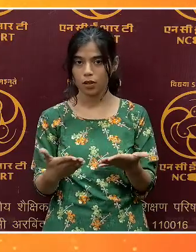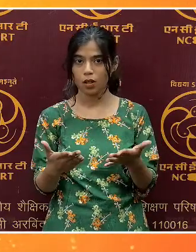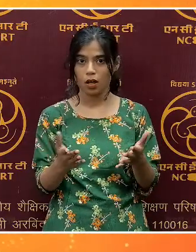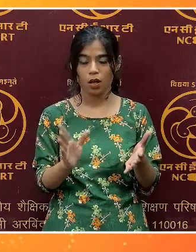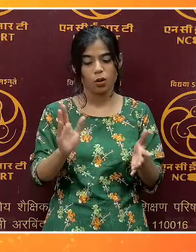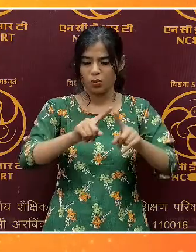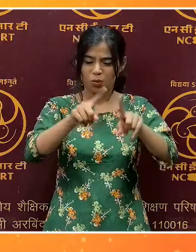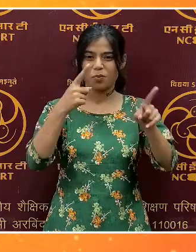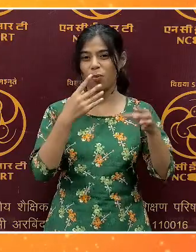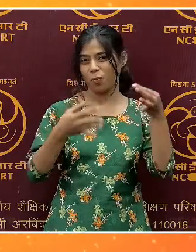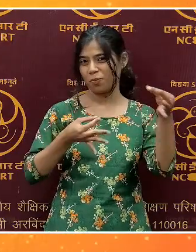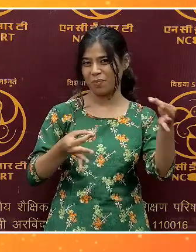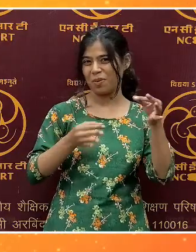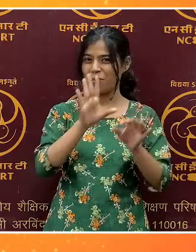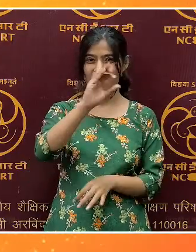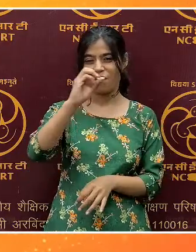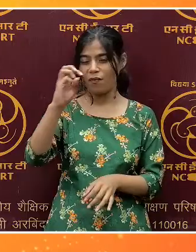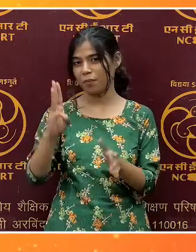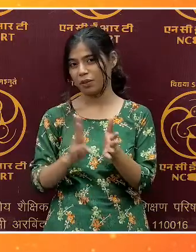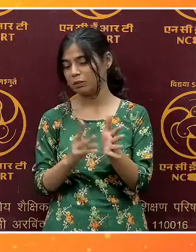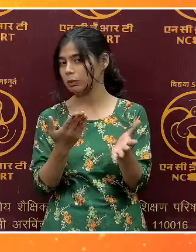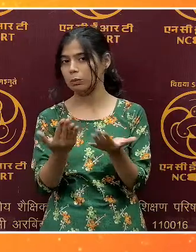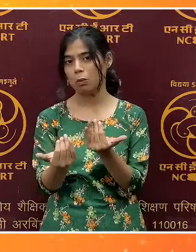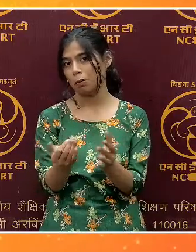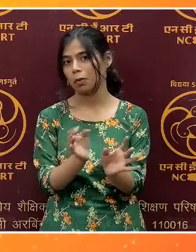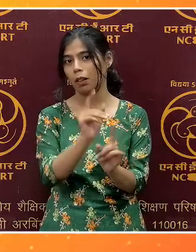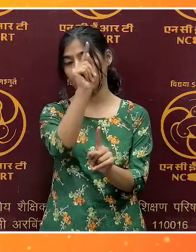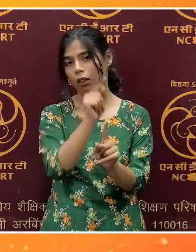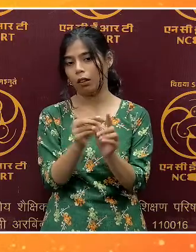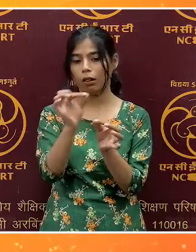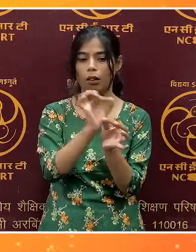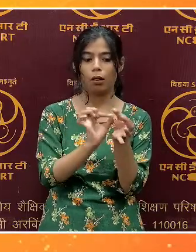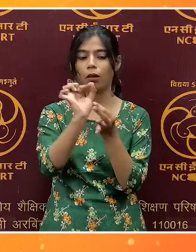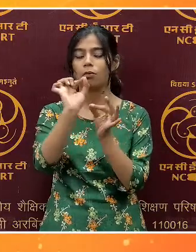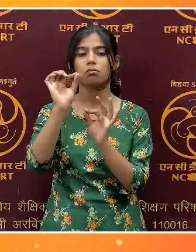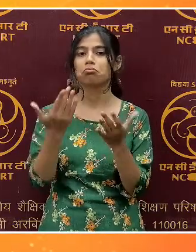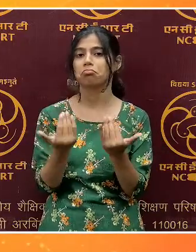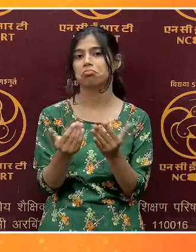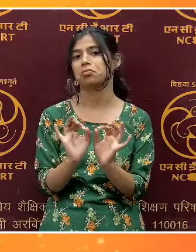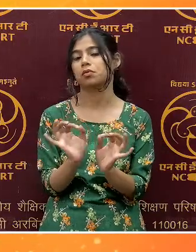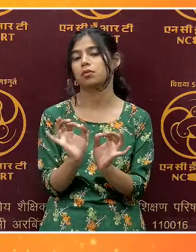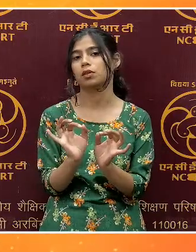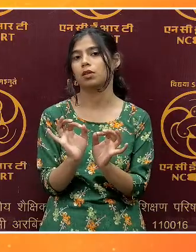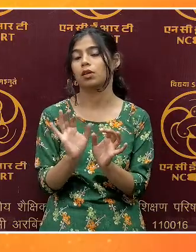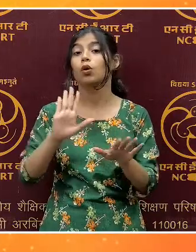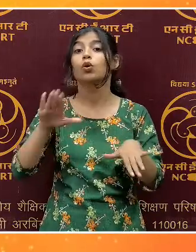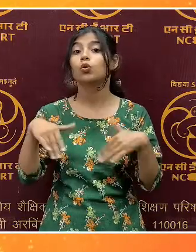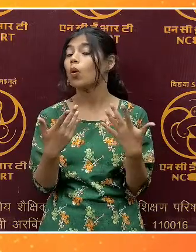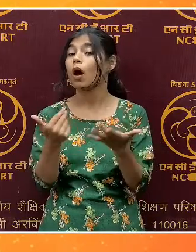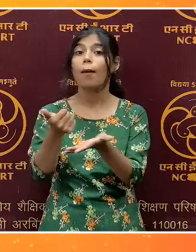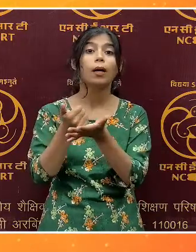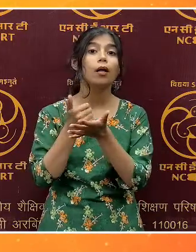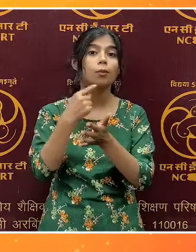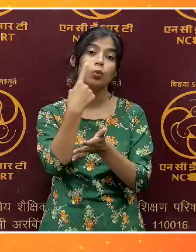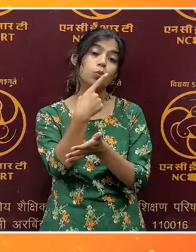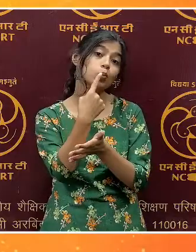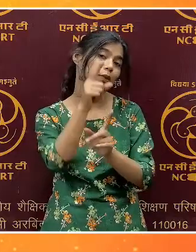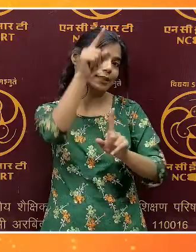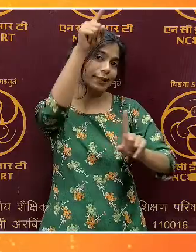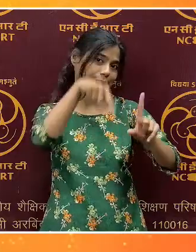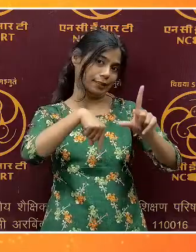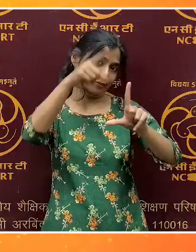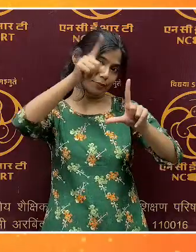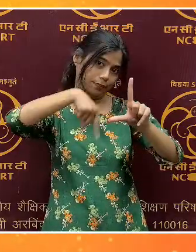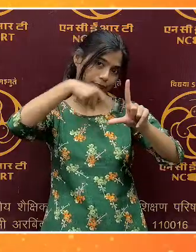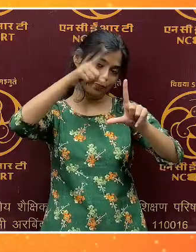the paper or say blackboard. So, what we do is we take the help of a scale. Say we choose a